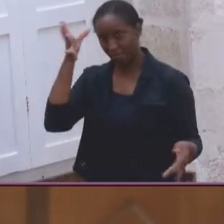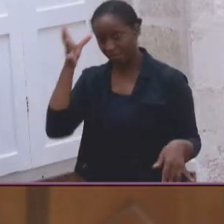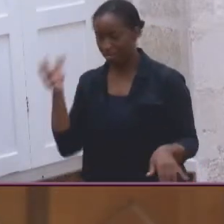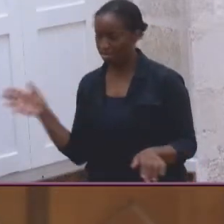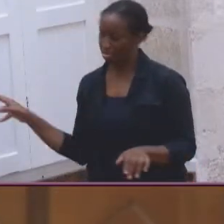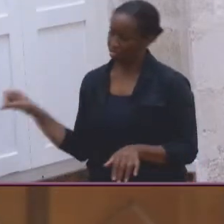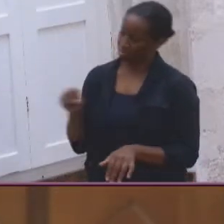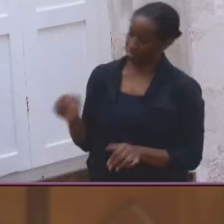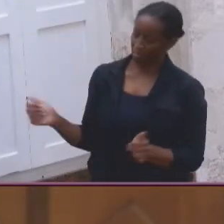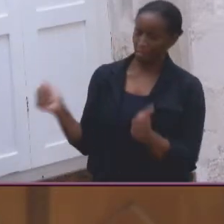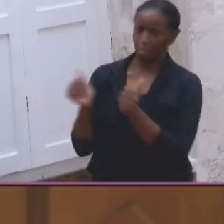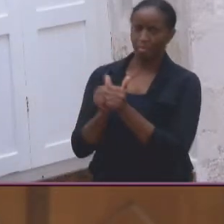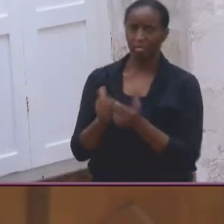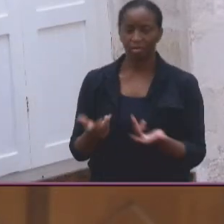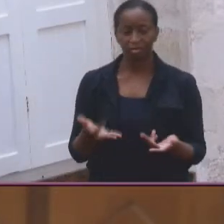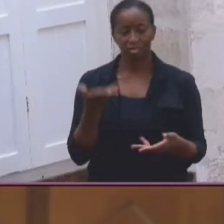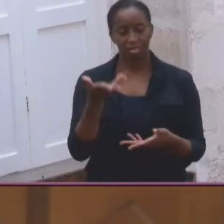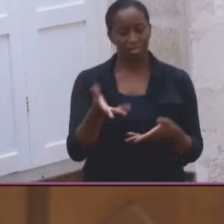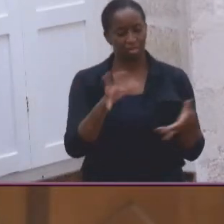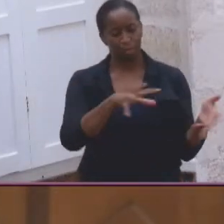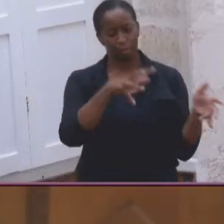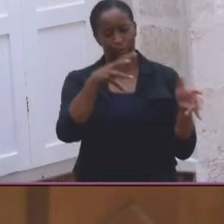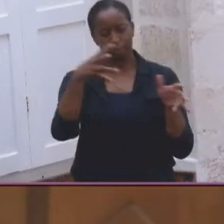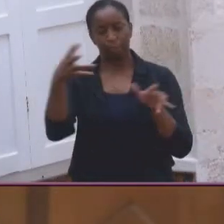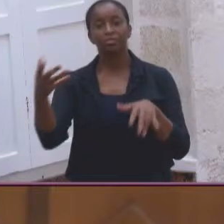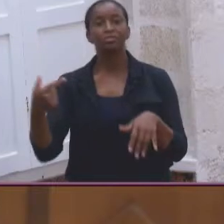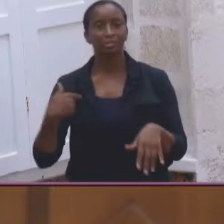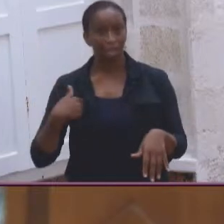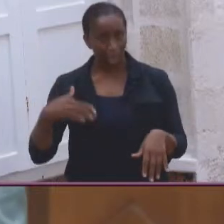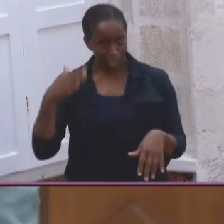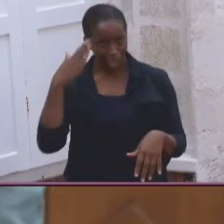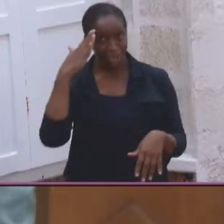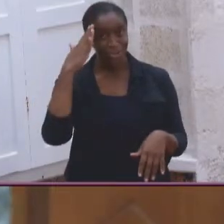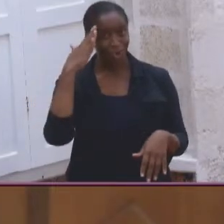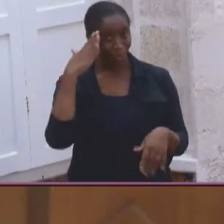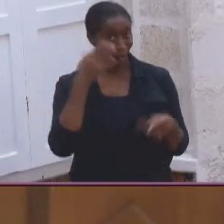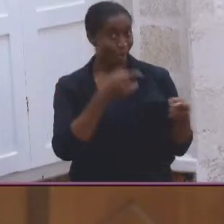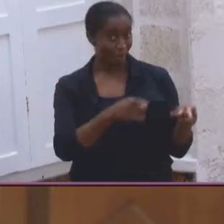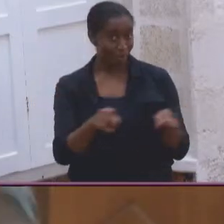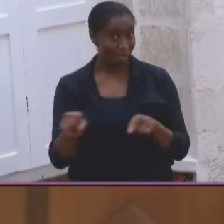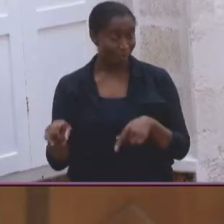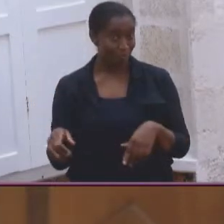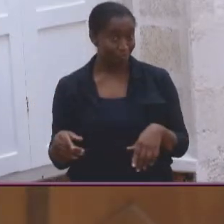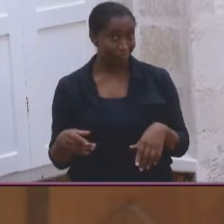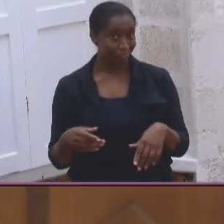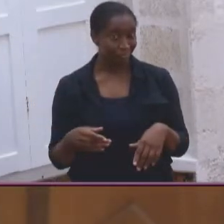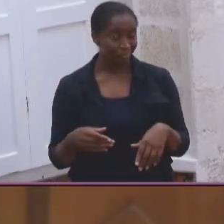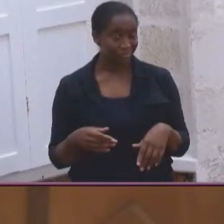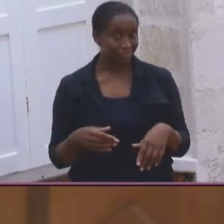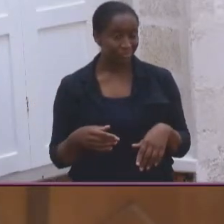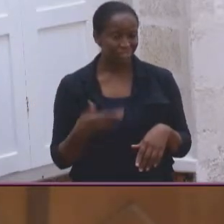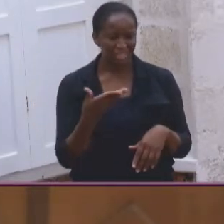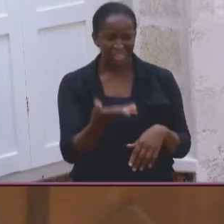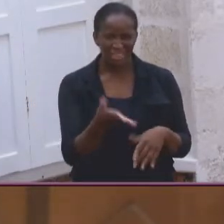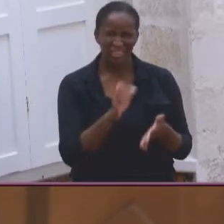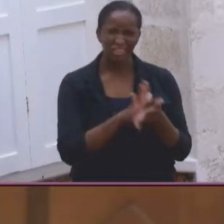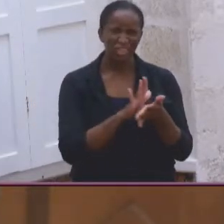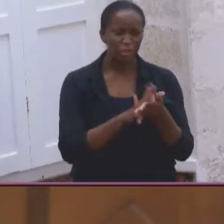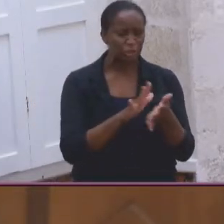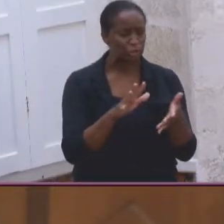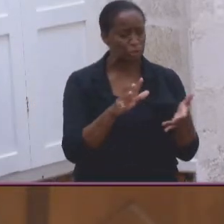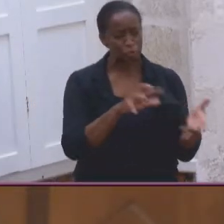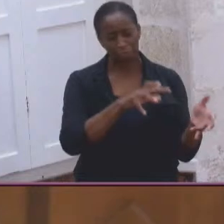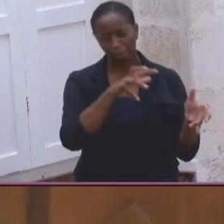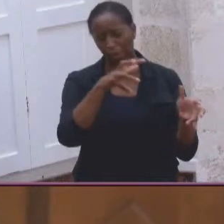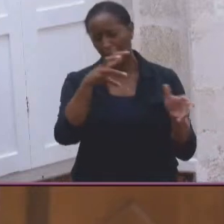school. I know, sir, because I used to teach evening class, adult education classes there. There was confusion in the schools. And then